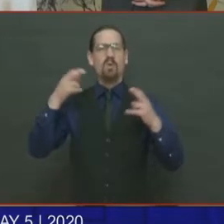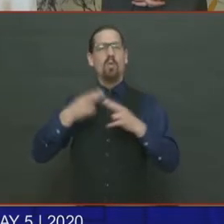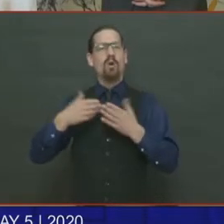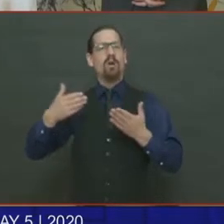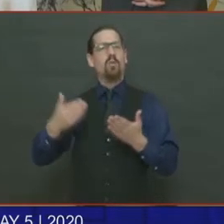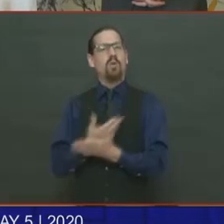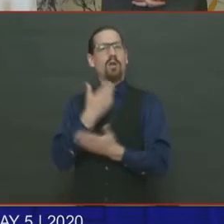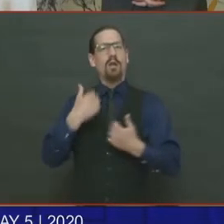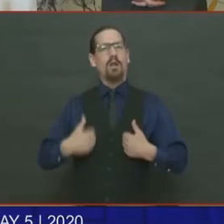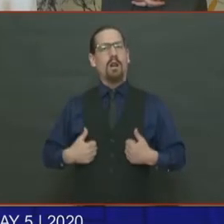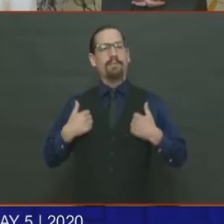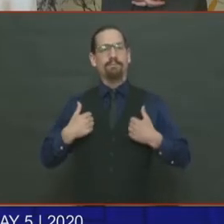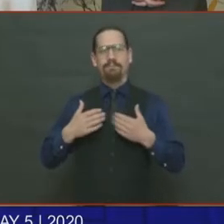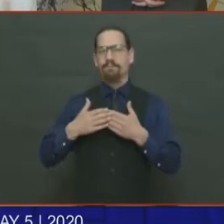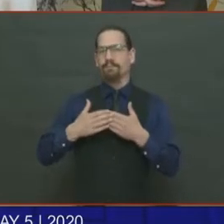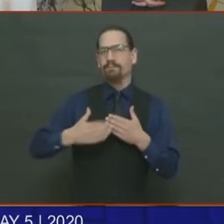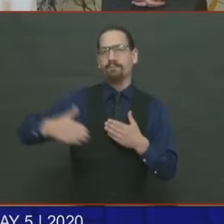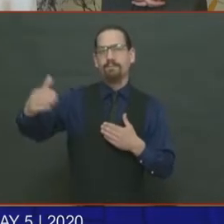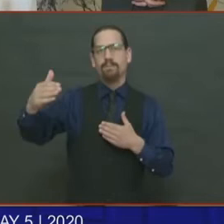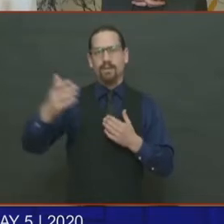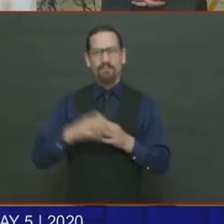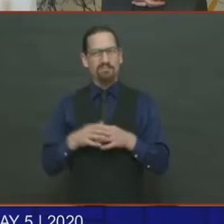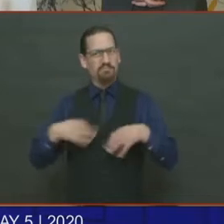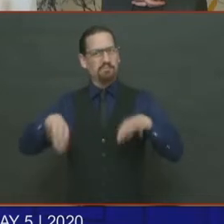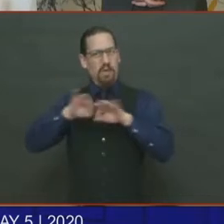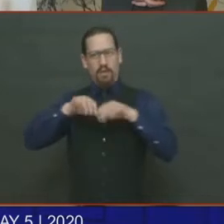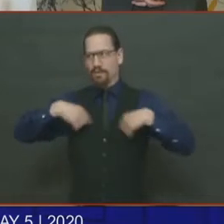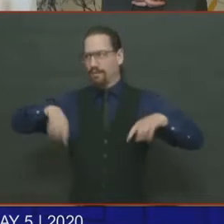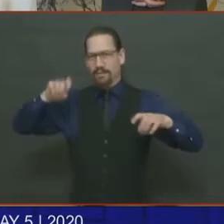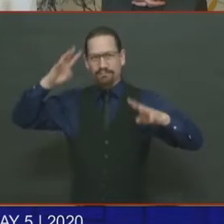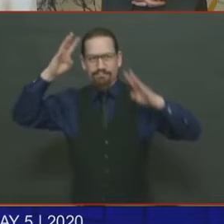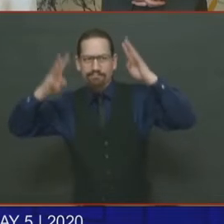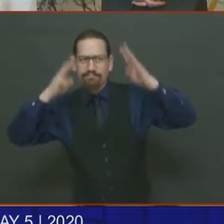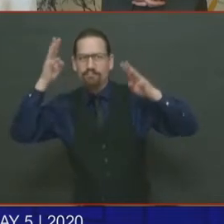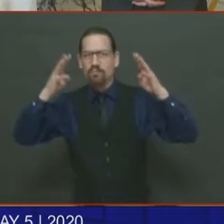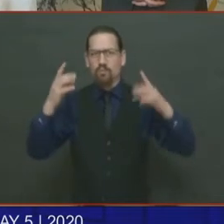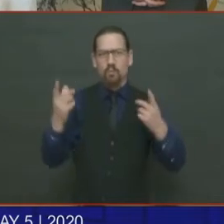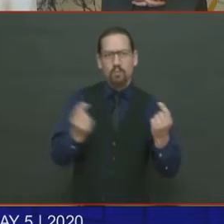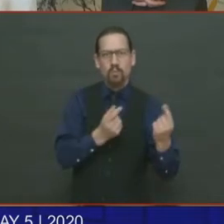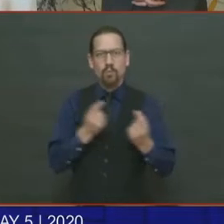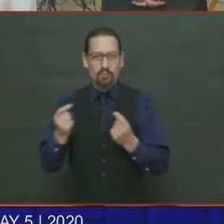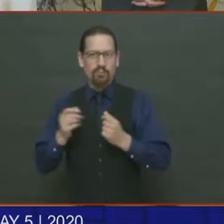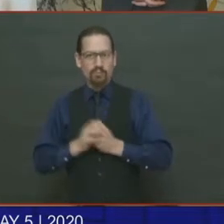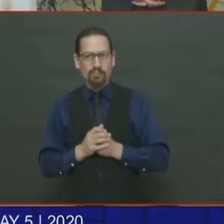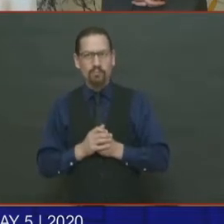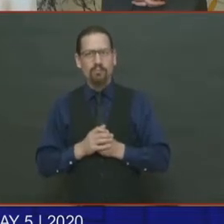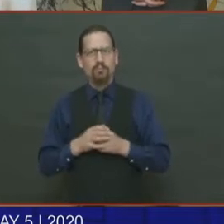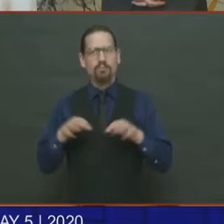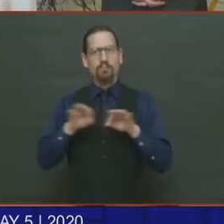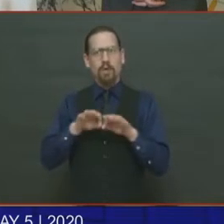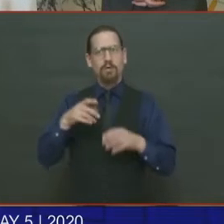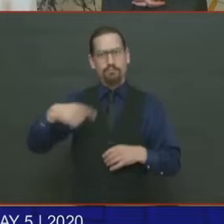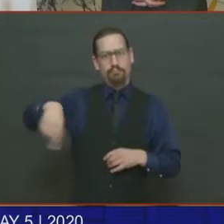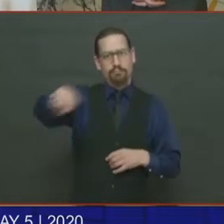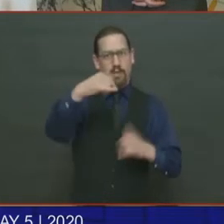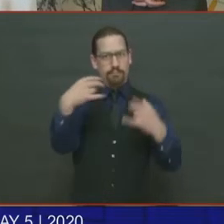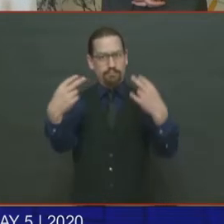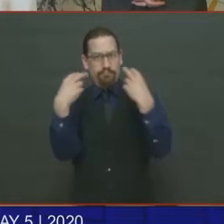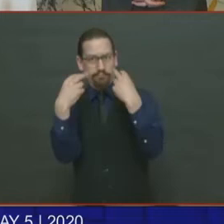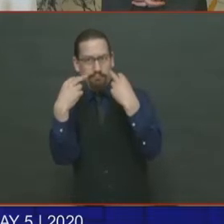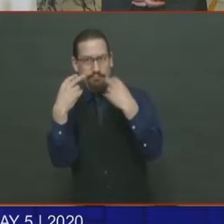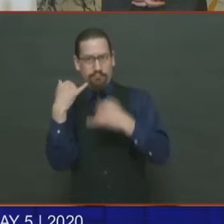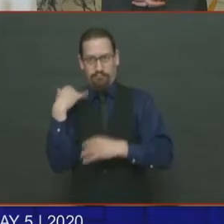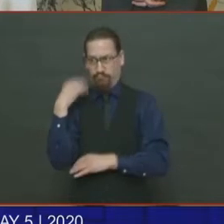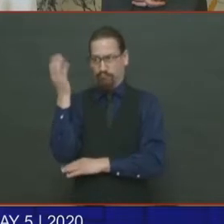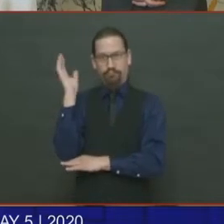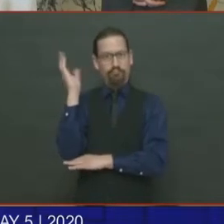flexible. And it also means keeping yourselves informed, which if you're listening to this conference now, you're clearly doing that. But,